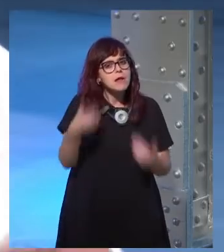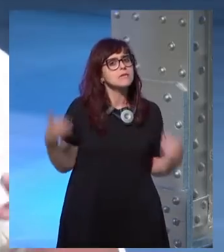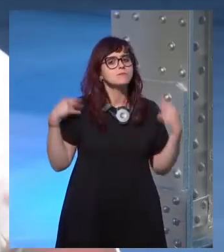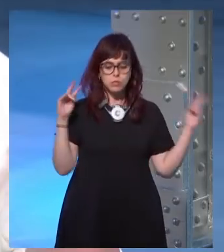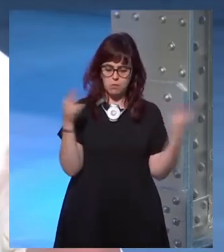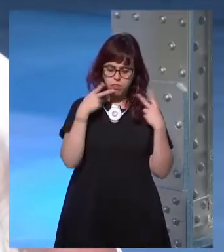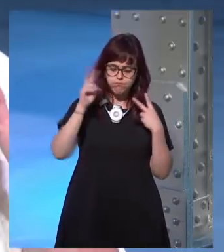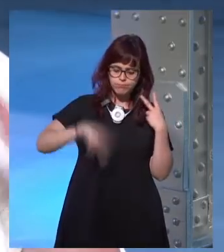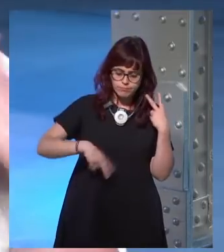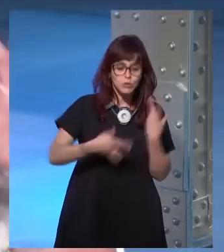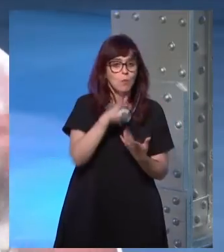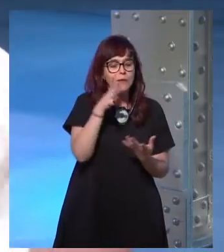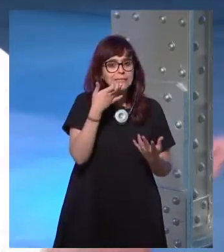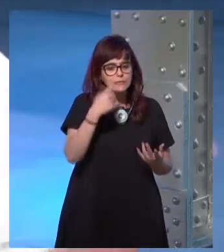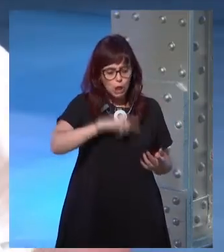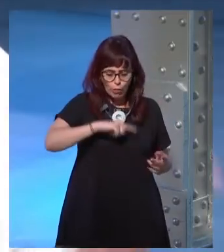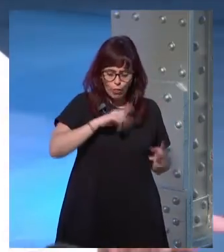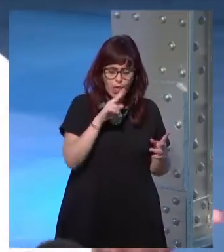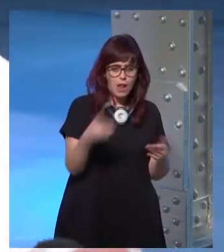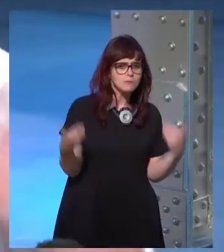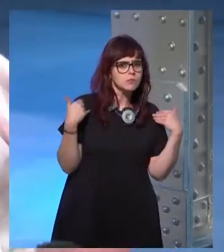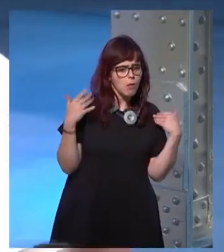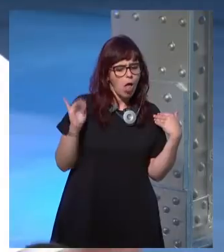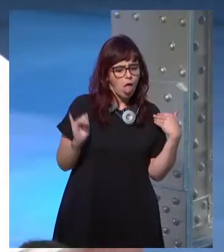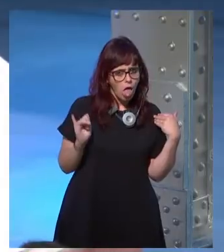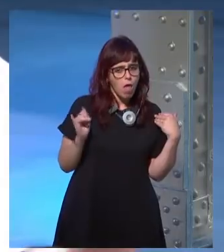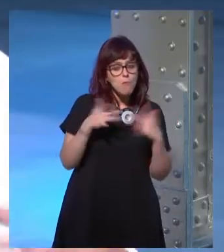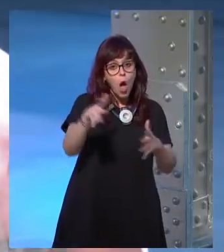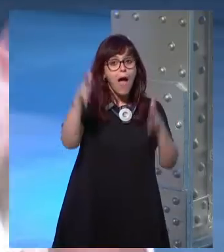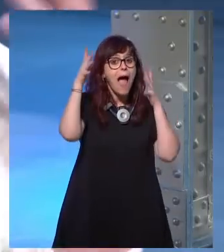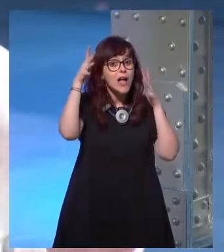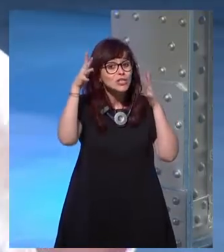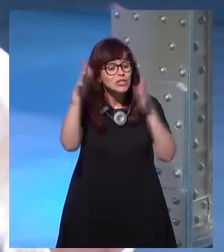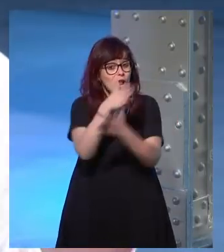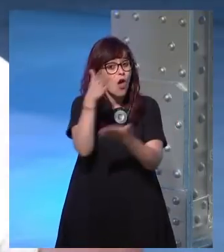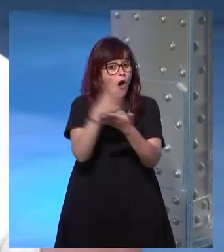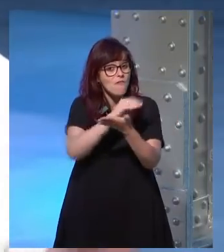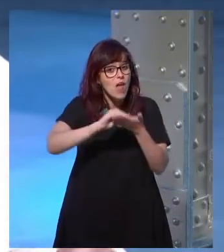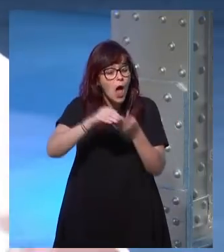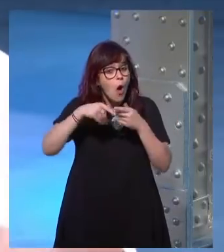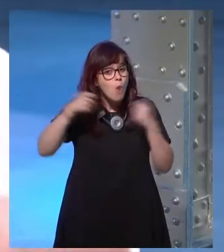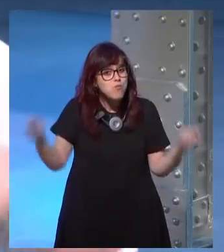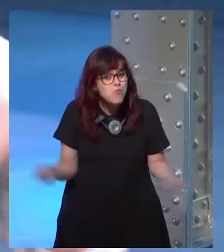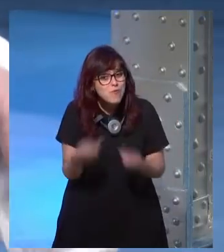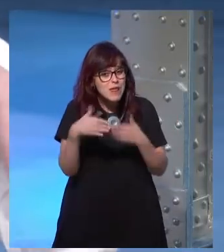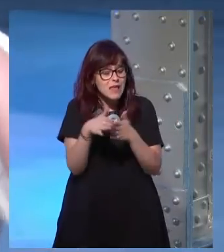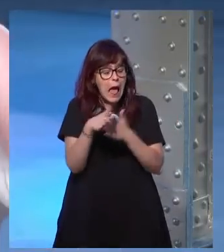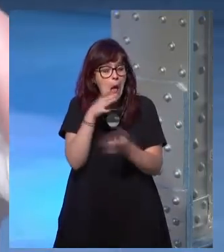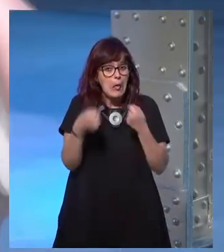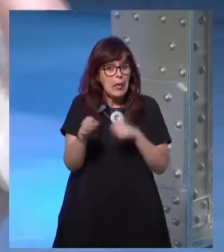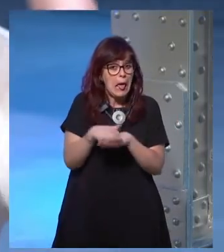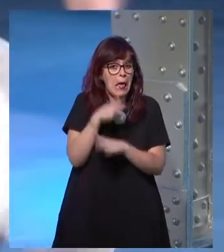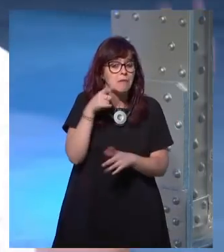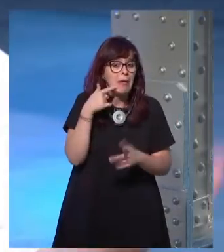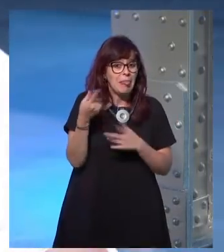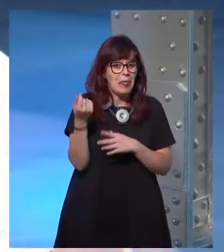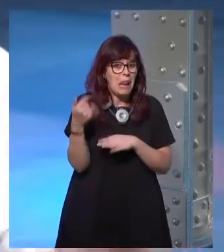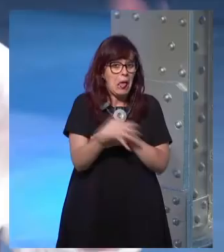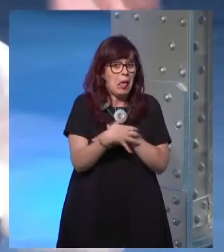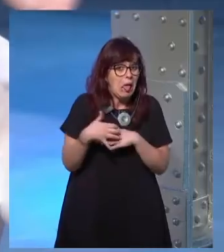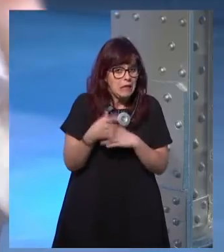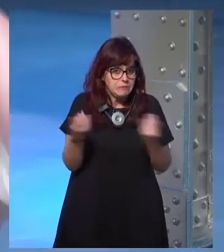a book, it's stupid. Even though, again, you're like, I'm poor, I don't make any money on the writing, but it's the